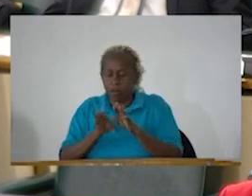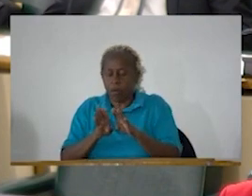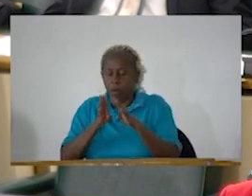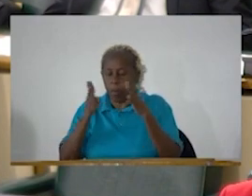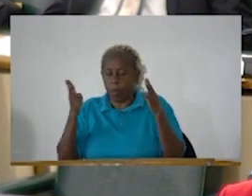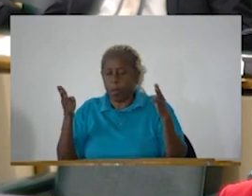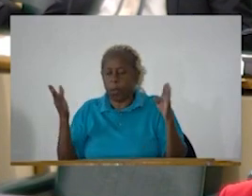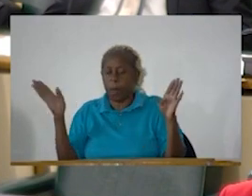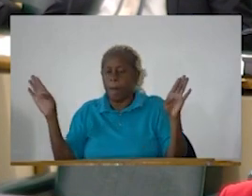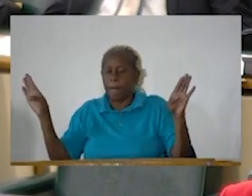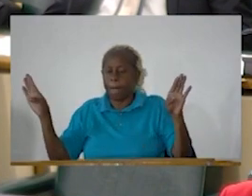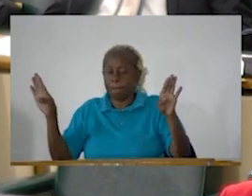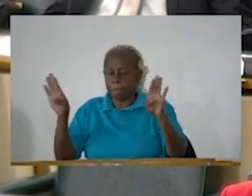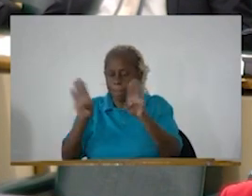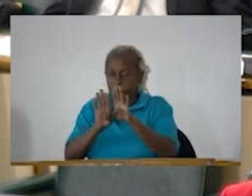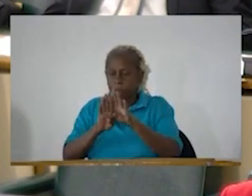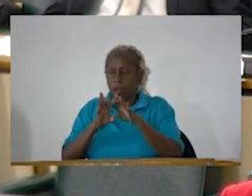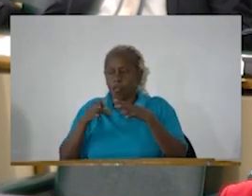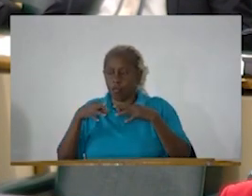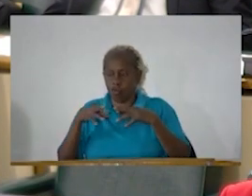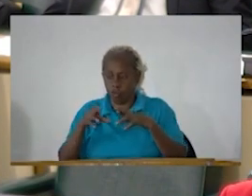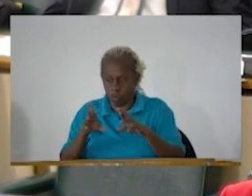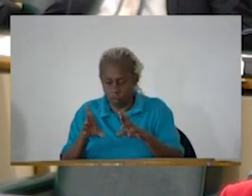have essentially achieved.